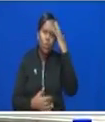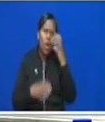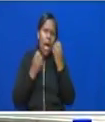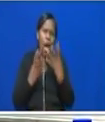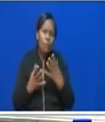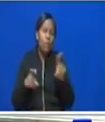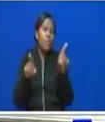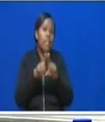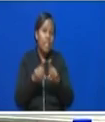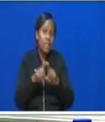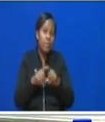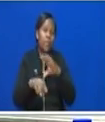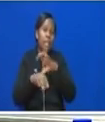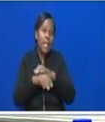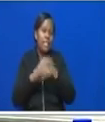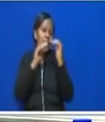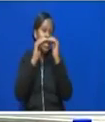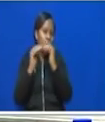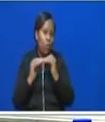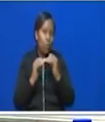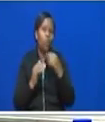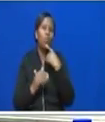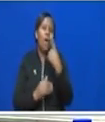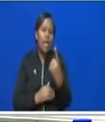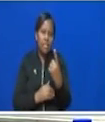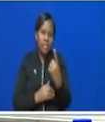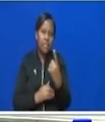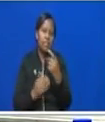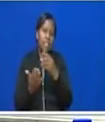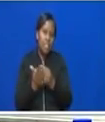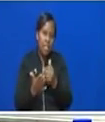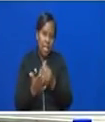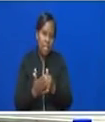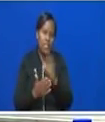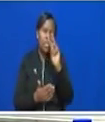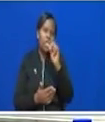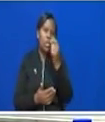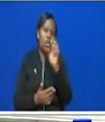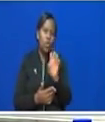how many of them are going to be equivalent to 100 shilling note.